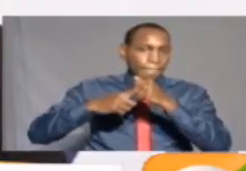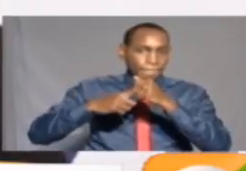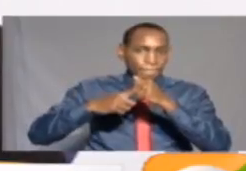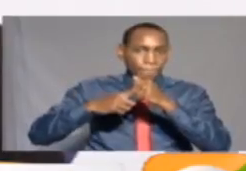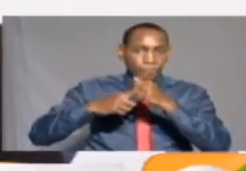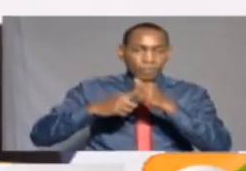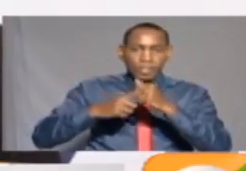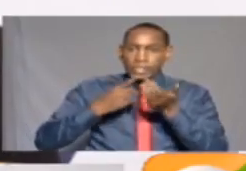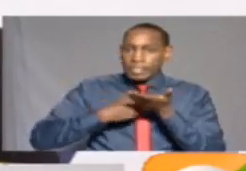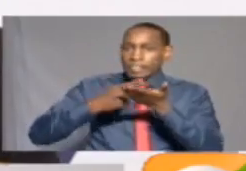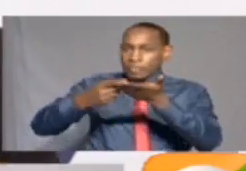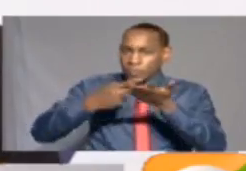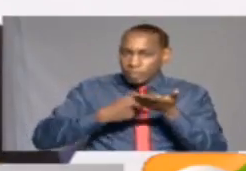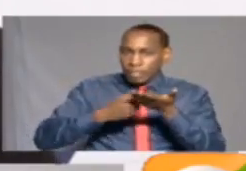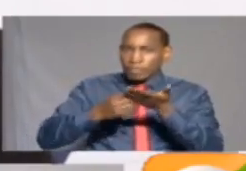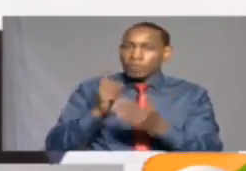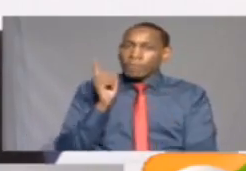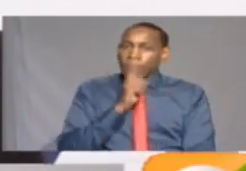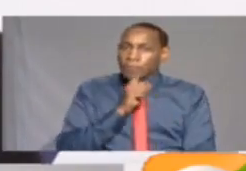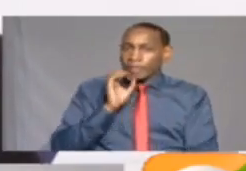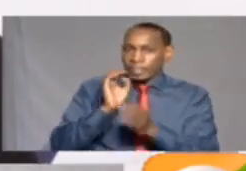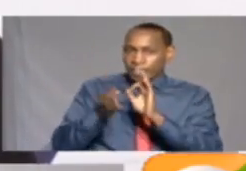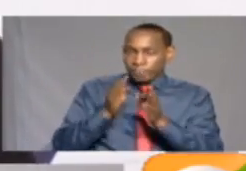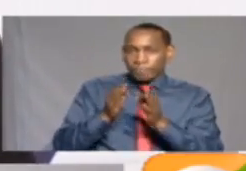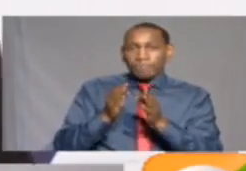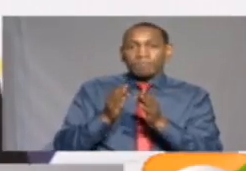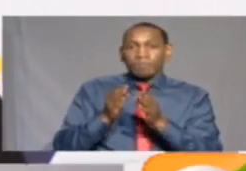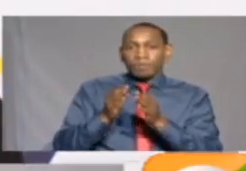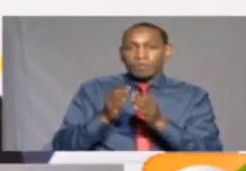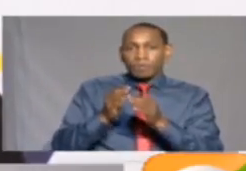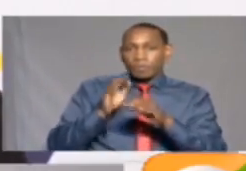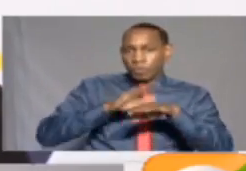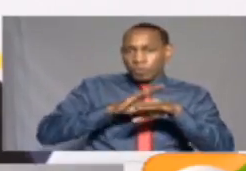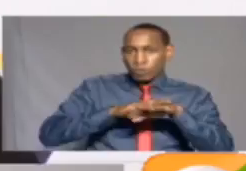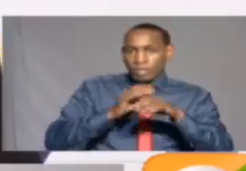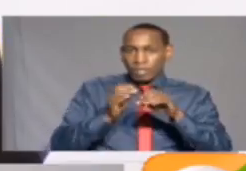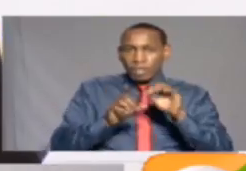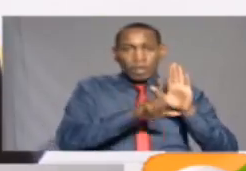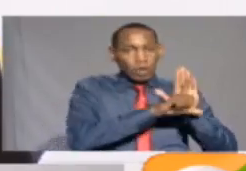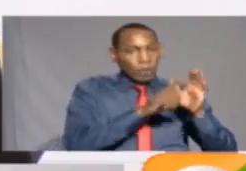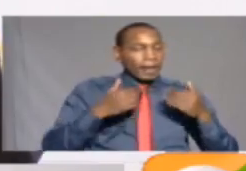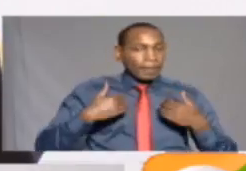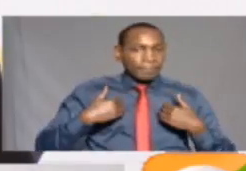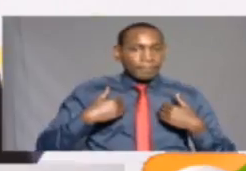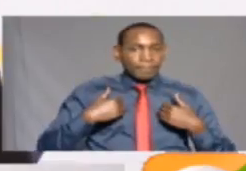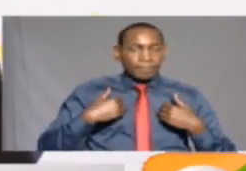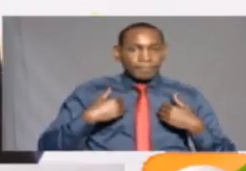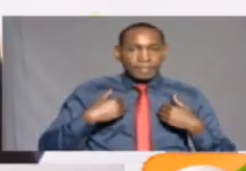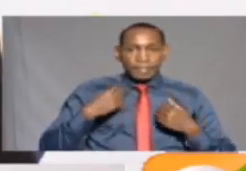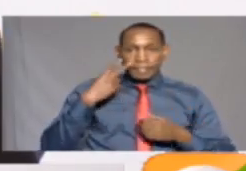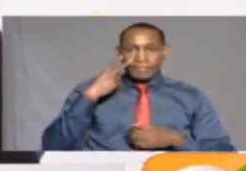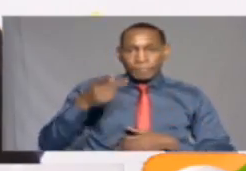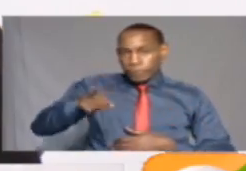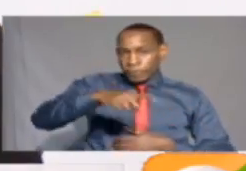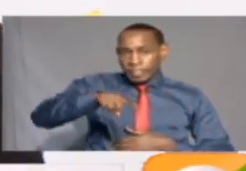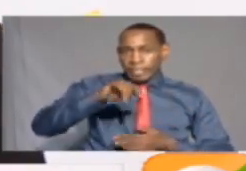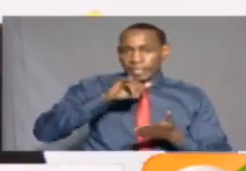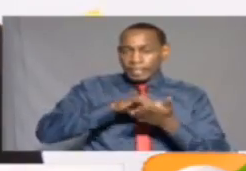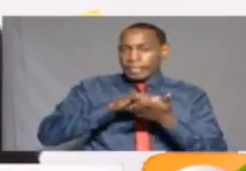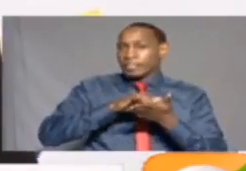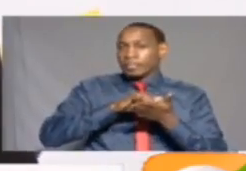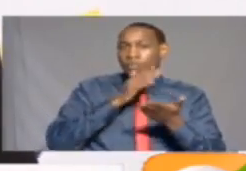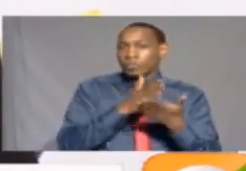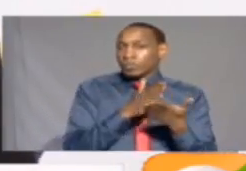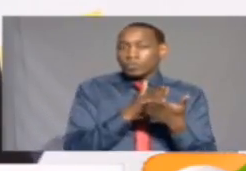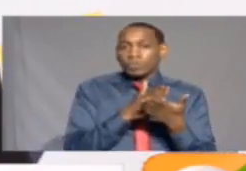very wide debate as to whether it was going to be a good regime to have in place. And the view we have is that